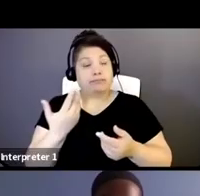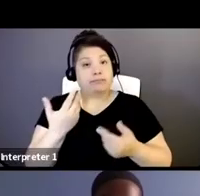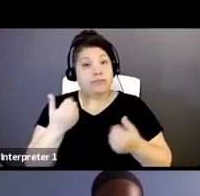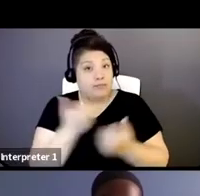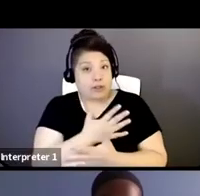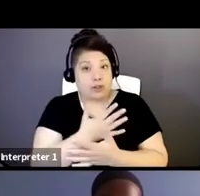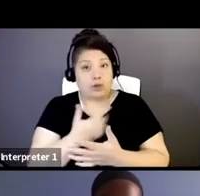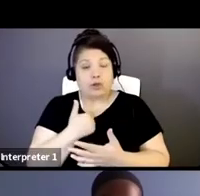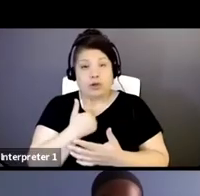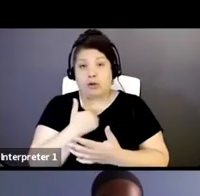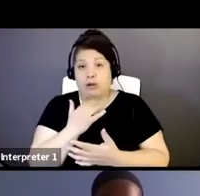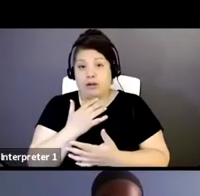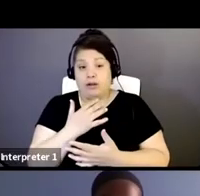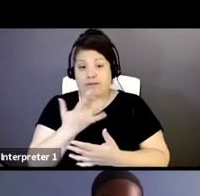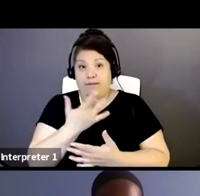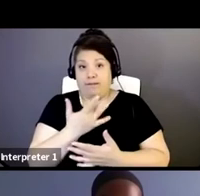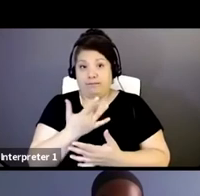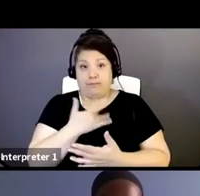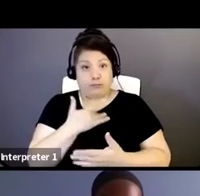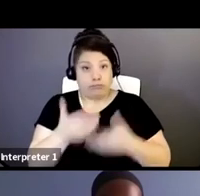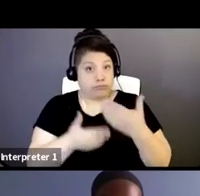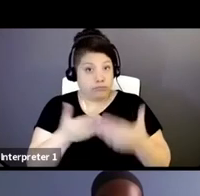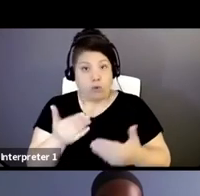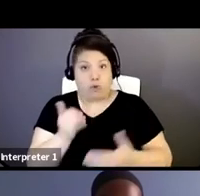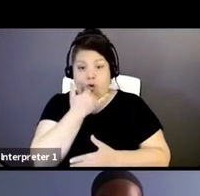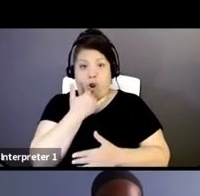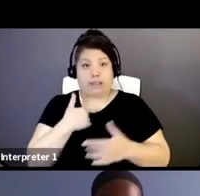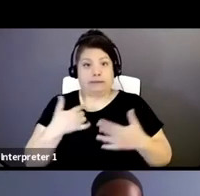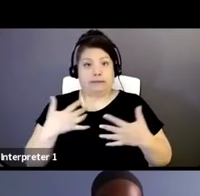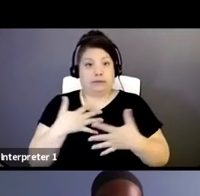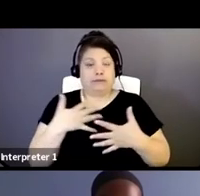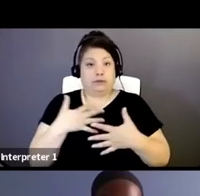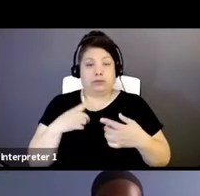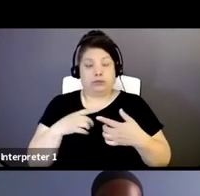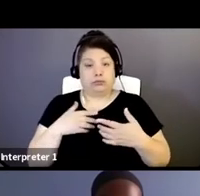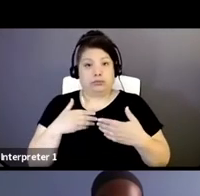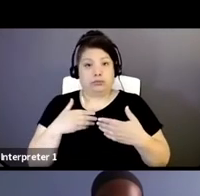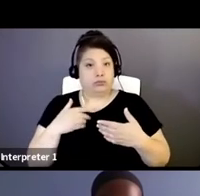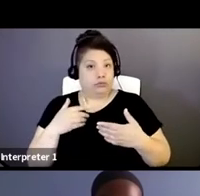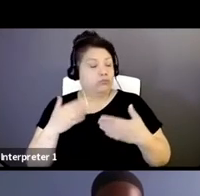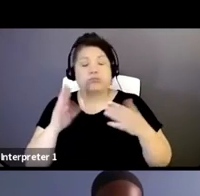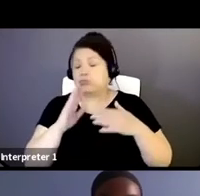thing aside, and to just act.